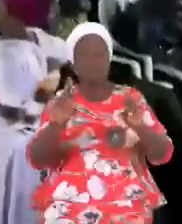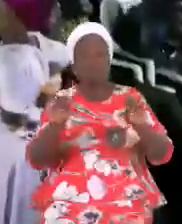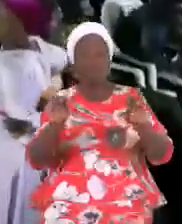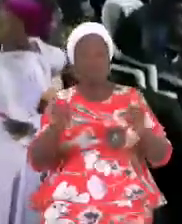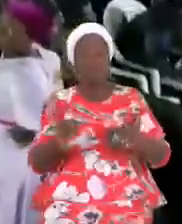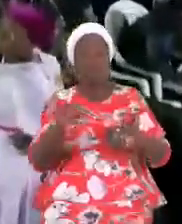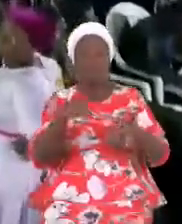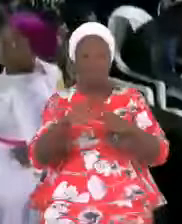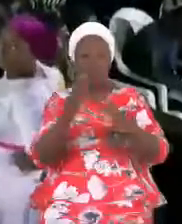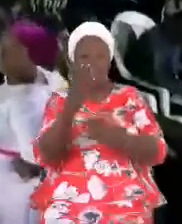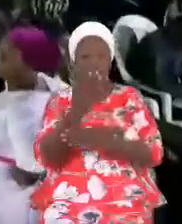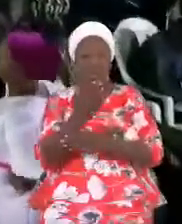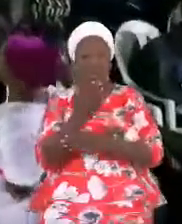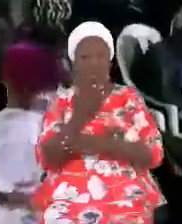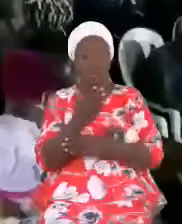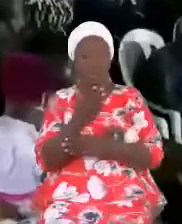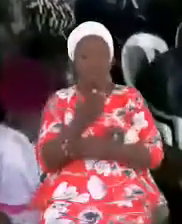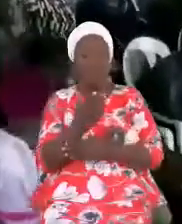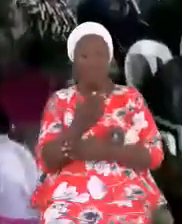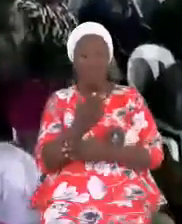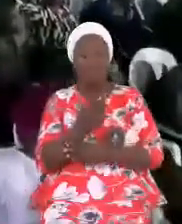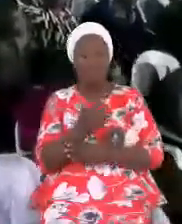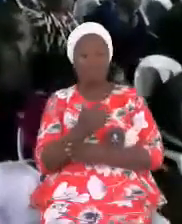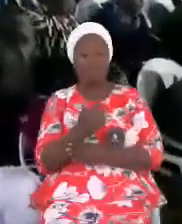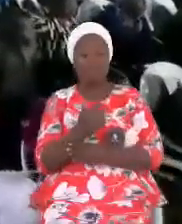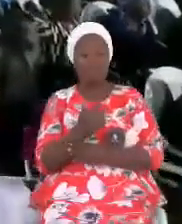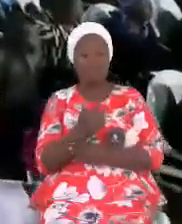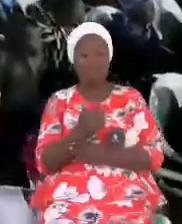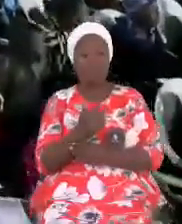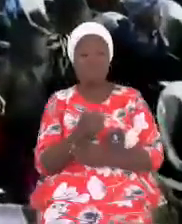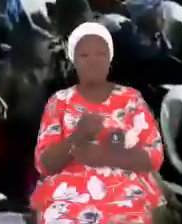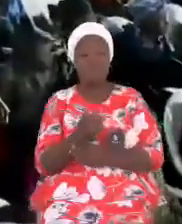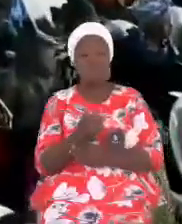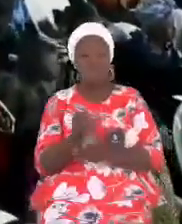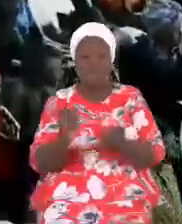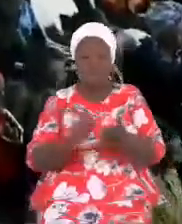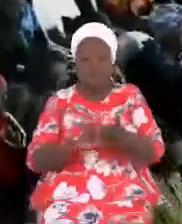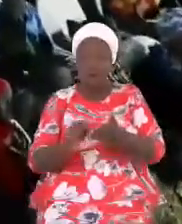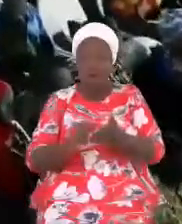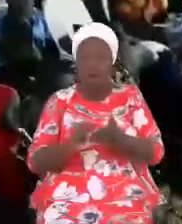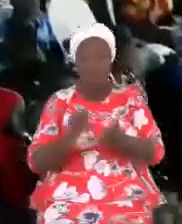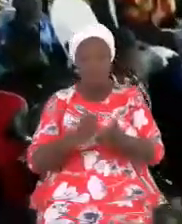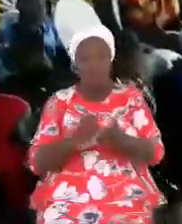canvas package in your hands. Fill it correctly.